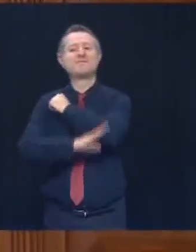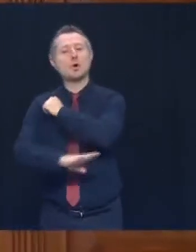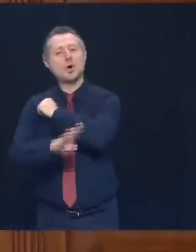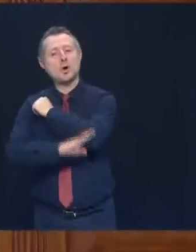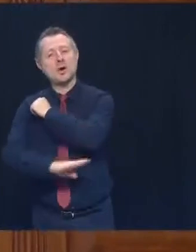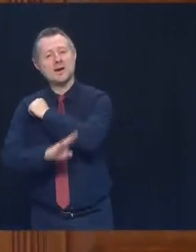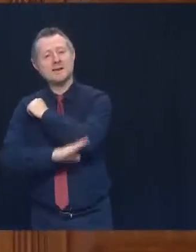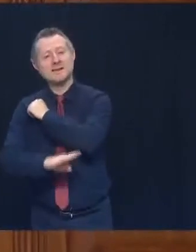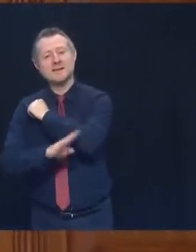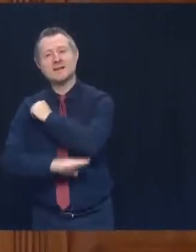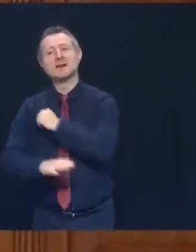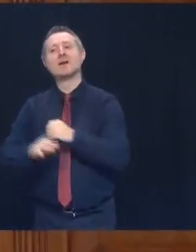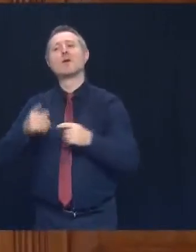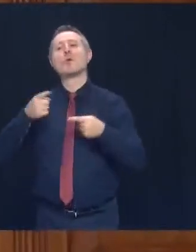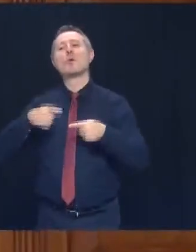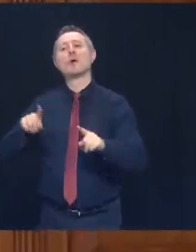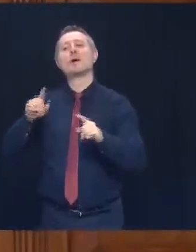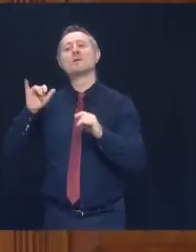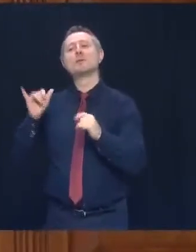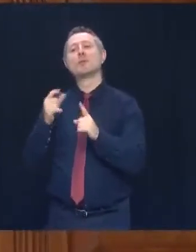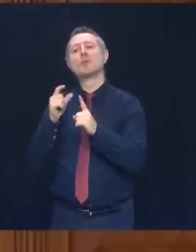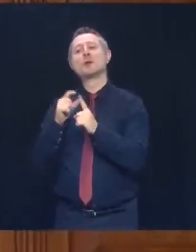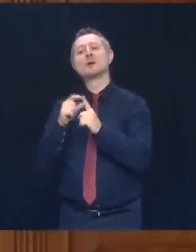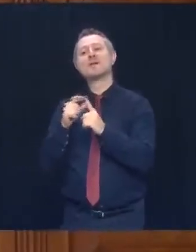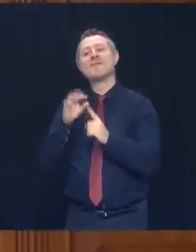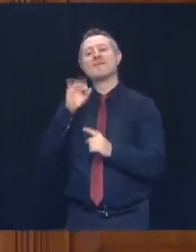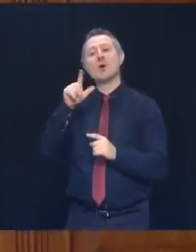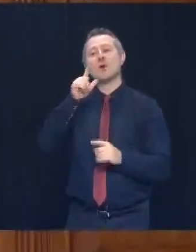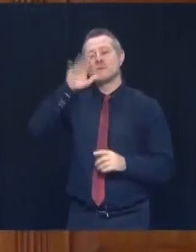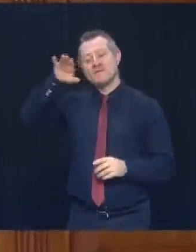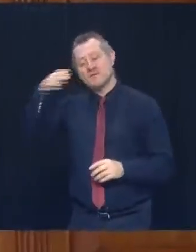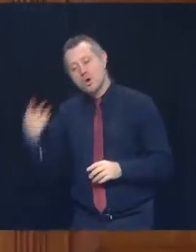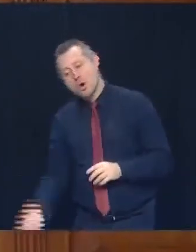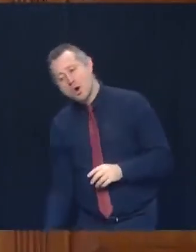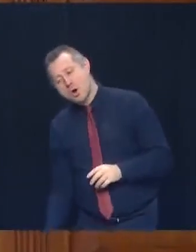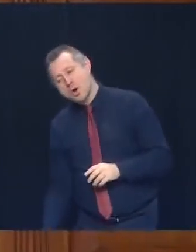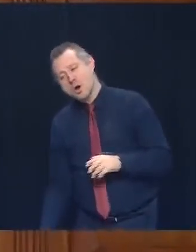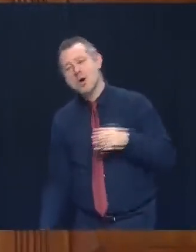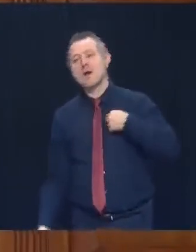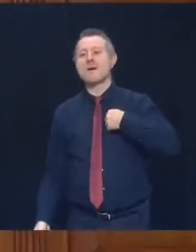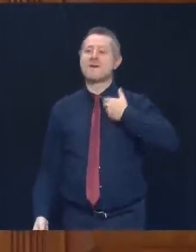the whole theme of the fall. Fall,